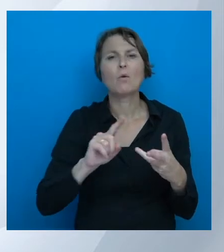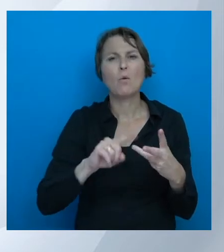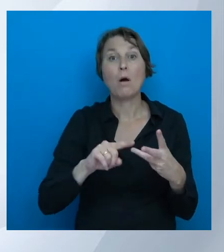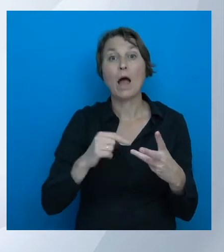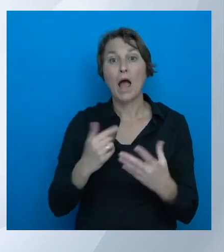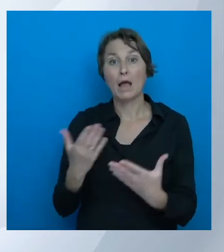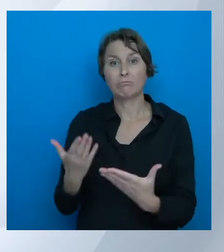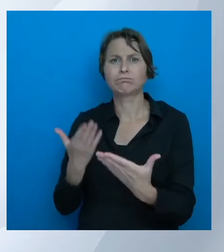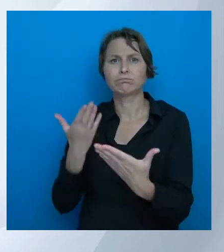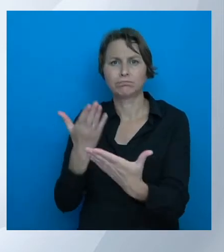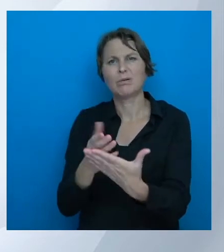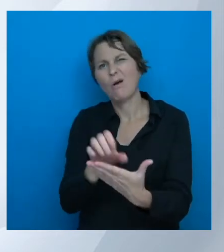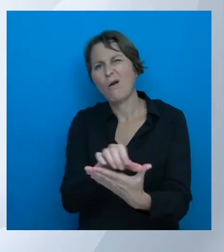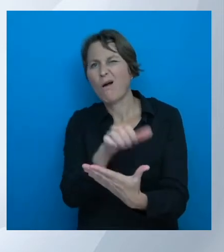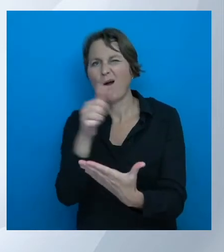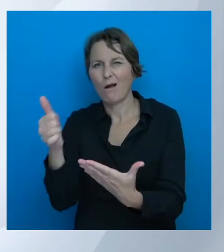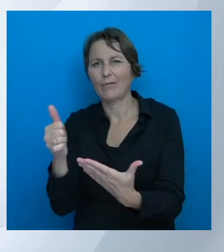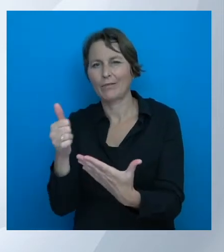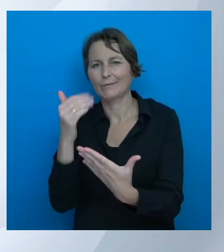the mutating